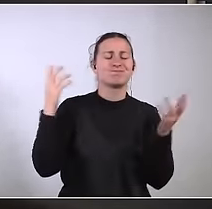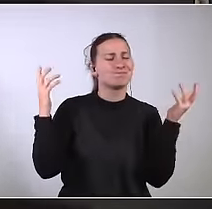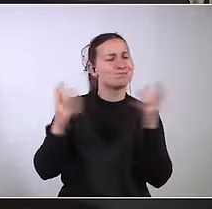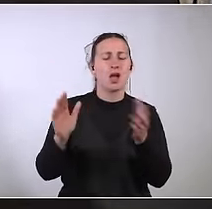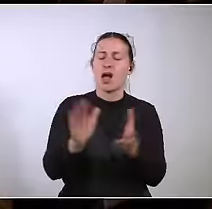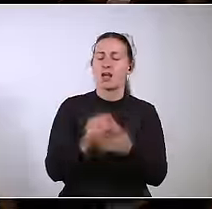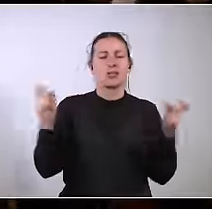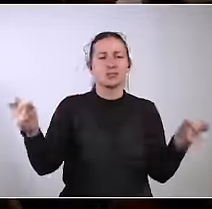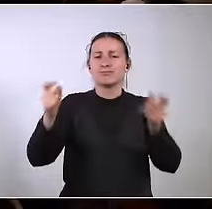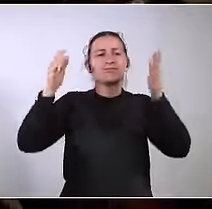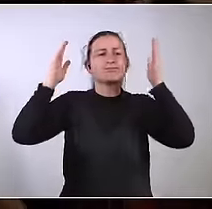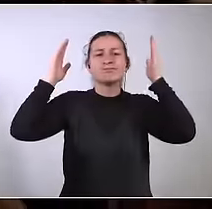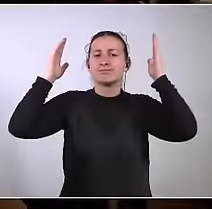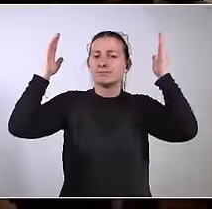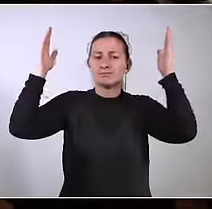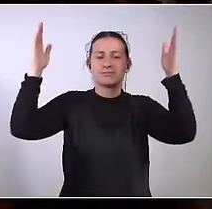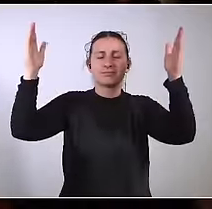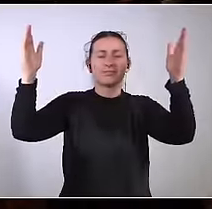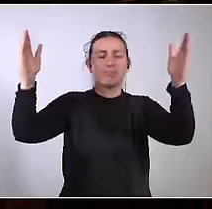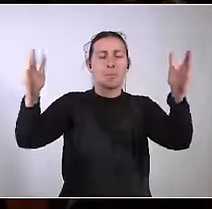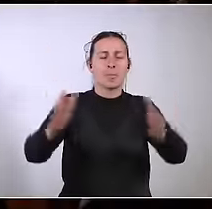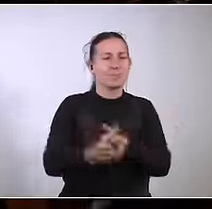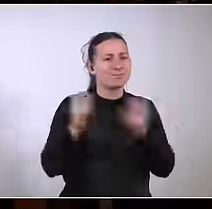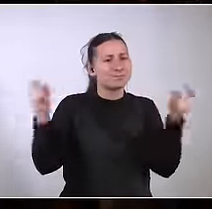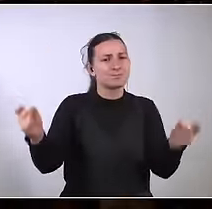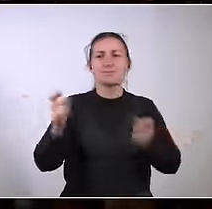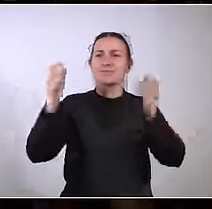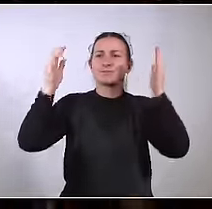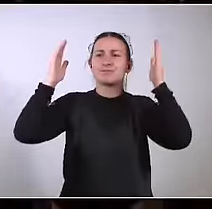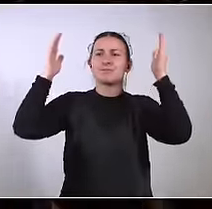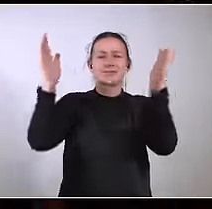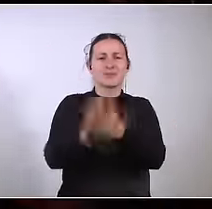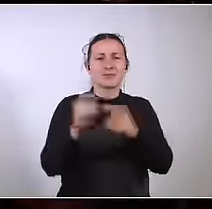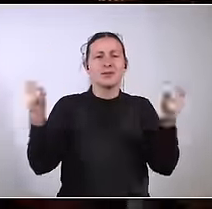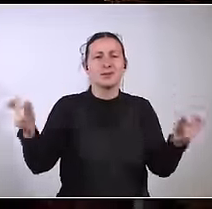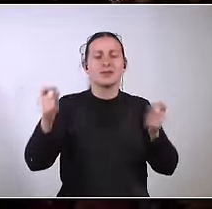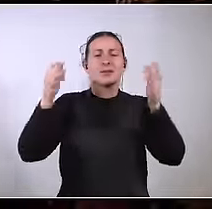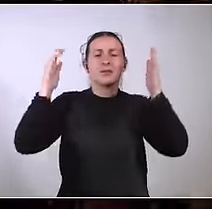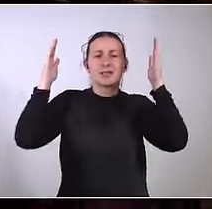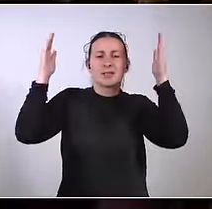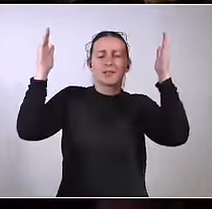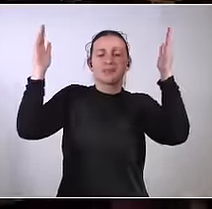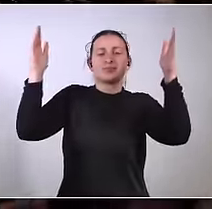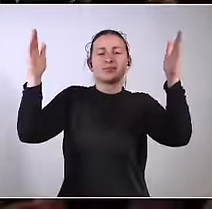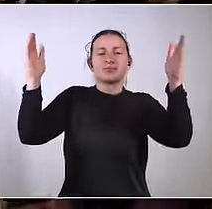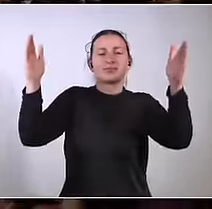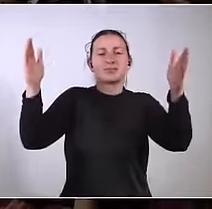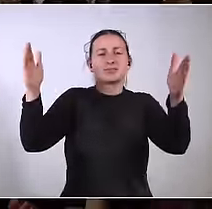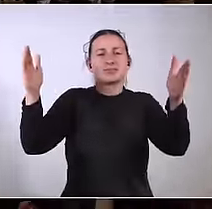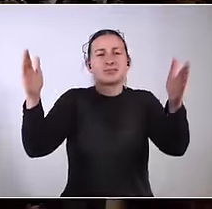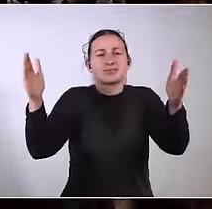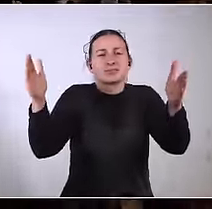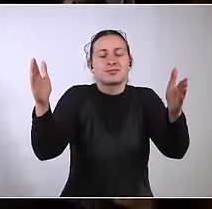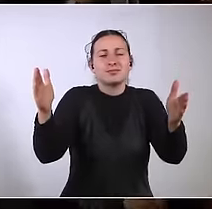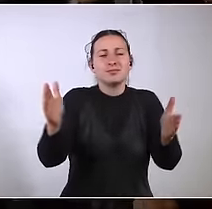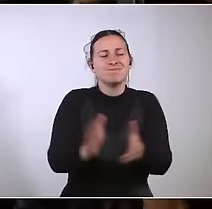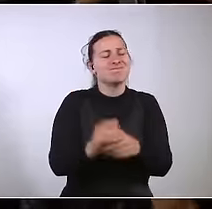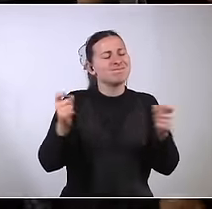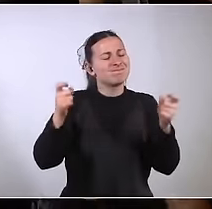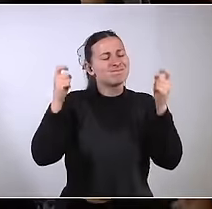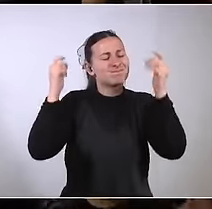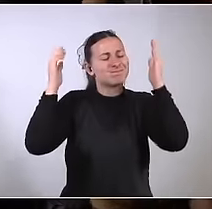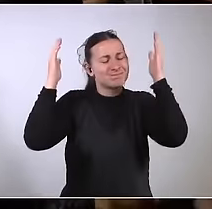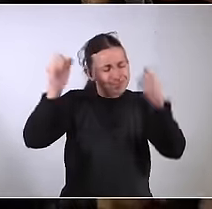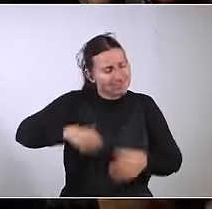Oh, hallelujah, hallelujah, hallelujah, hallelujah, hallelujah. Yes, God,